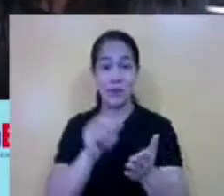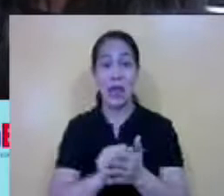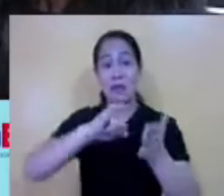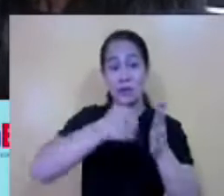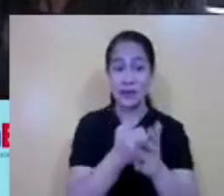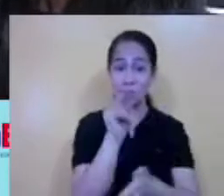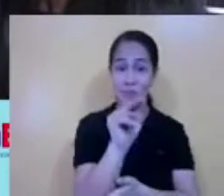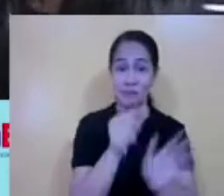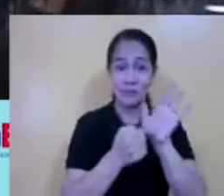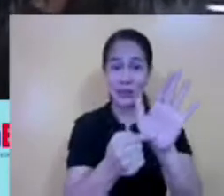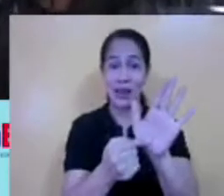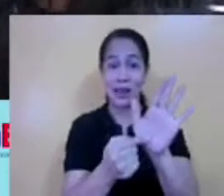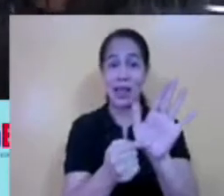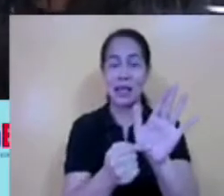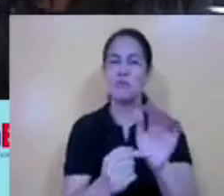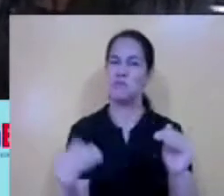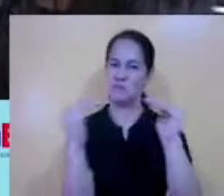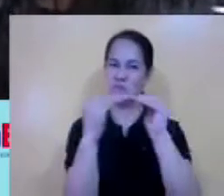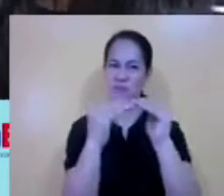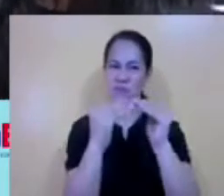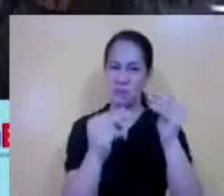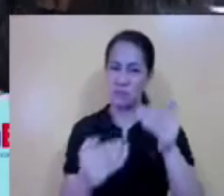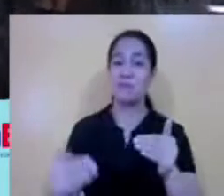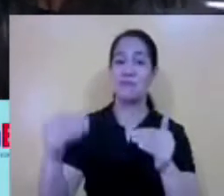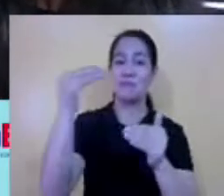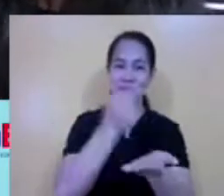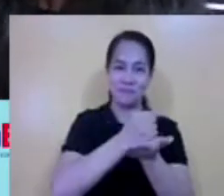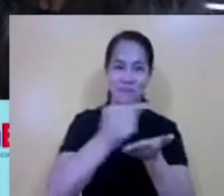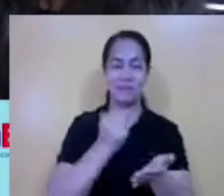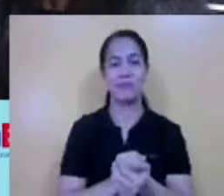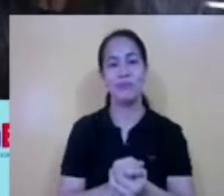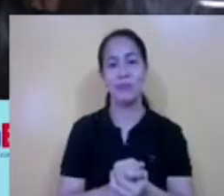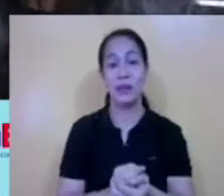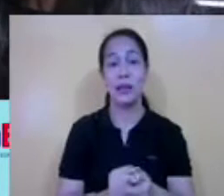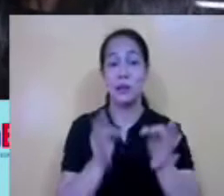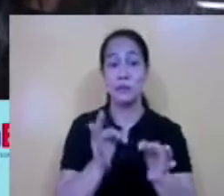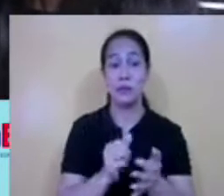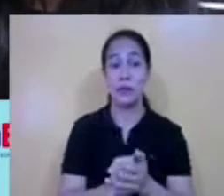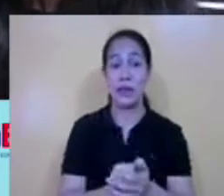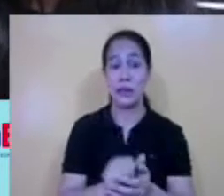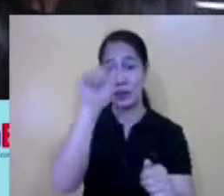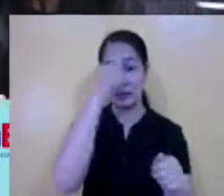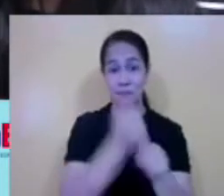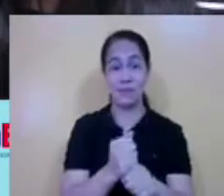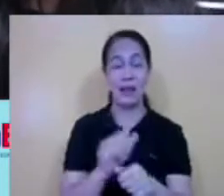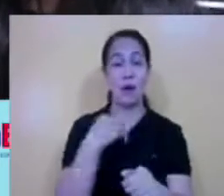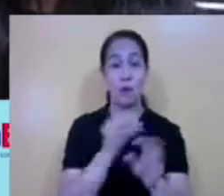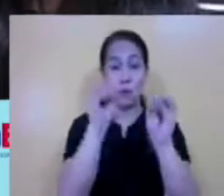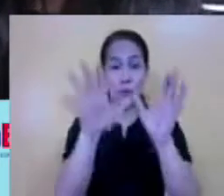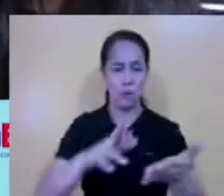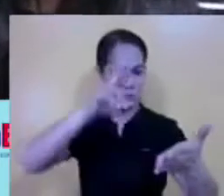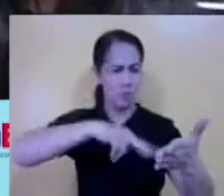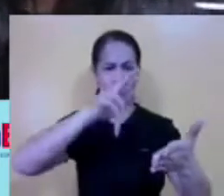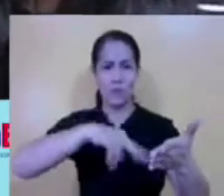that is equivalent to the highest rating. So we would like to remind our teachers to read through the listed